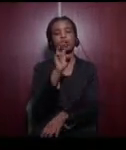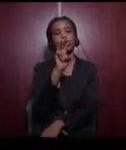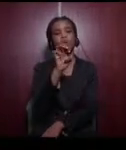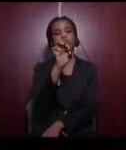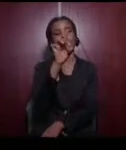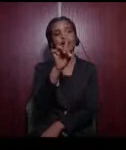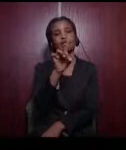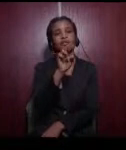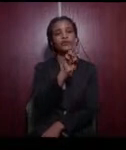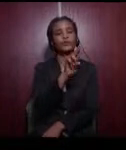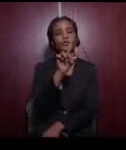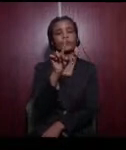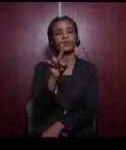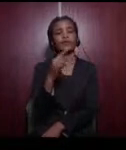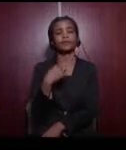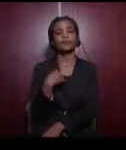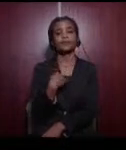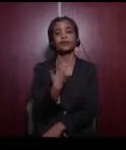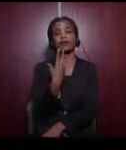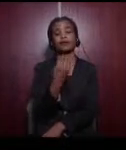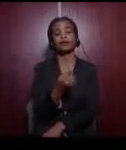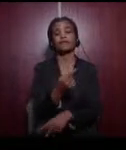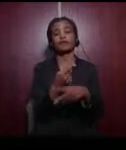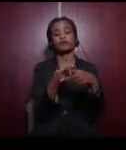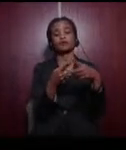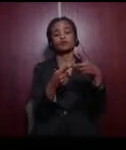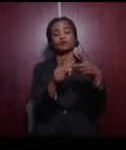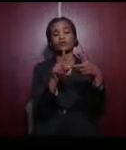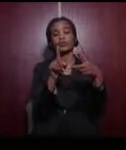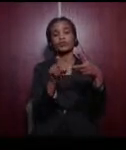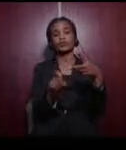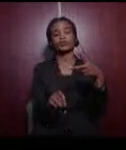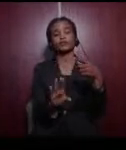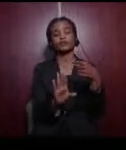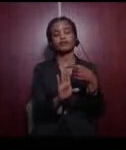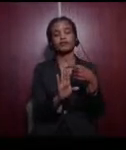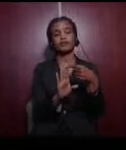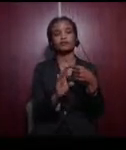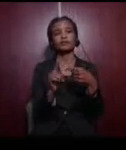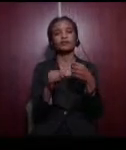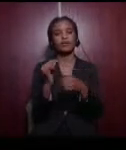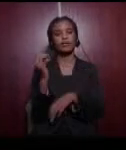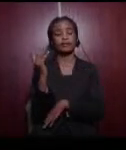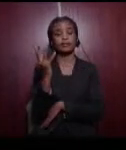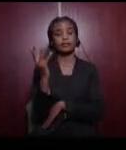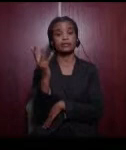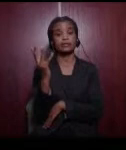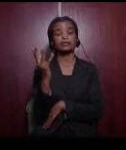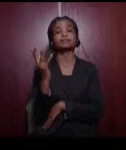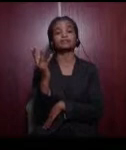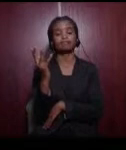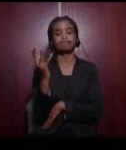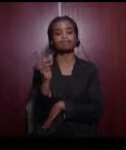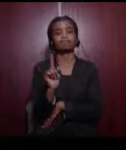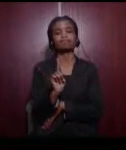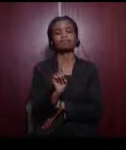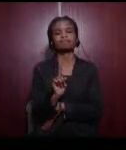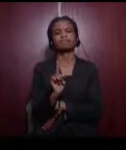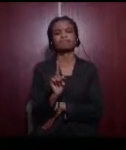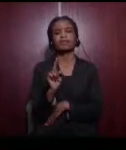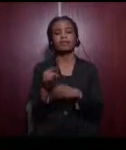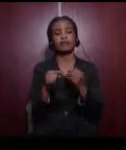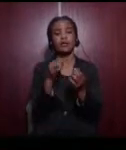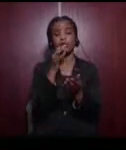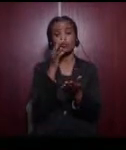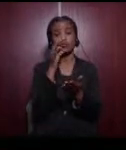questions are just simple, 2 questions. Firstly, it's about the presentation. The presentation, is it a